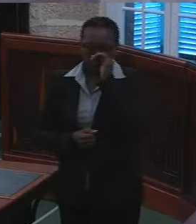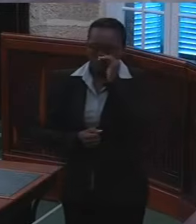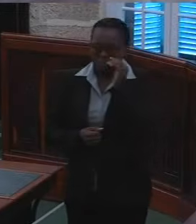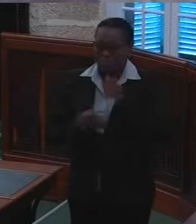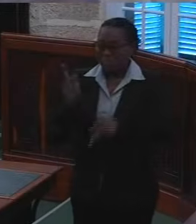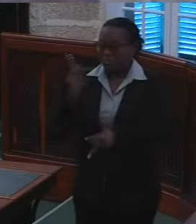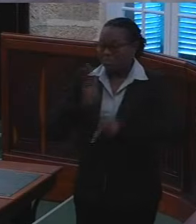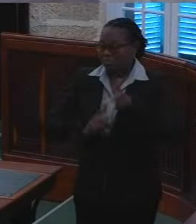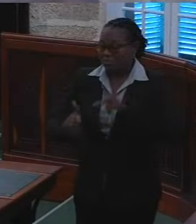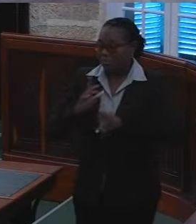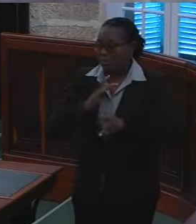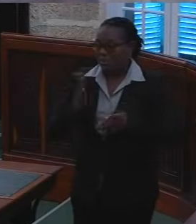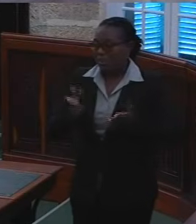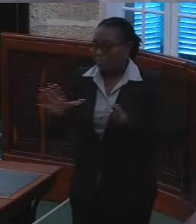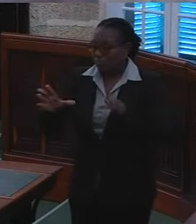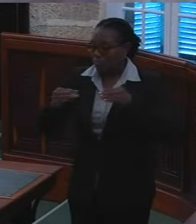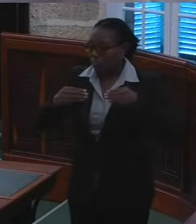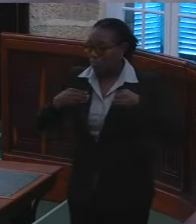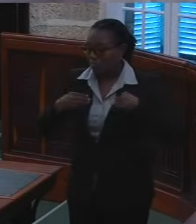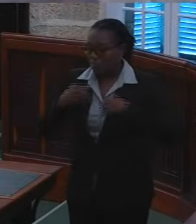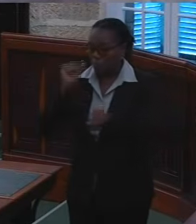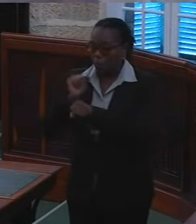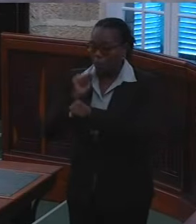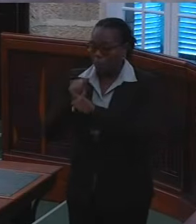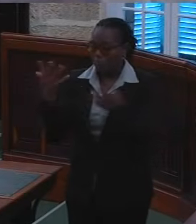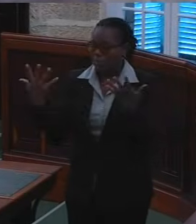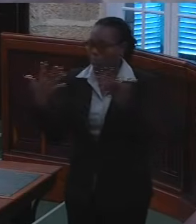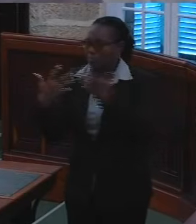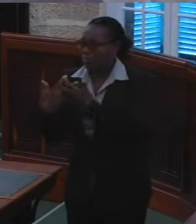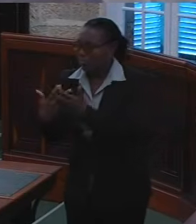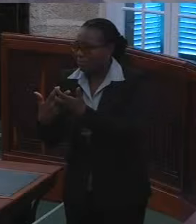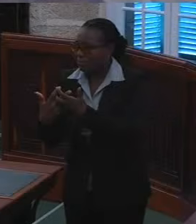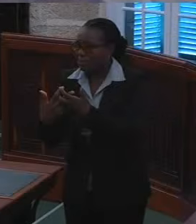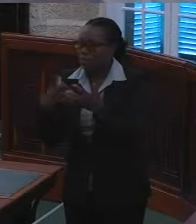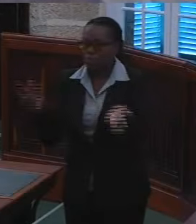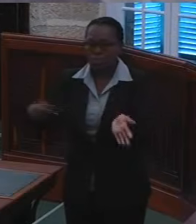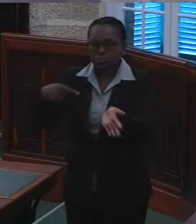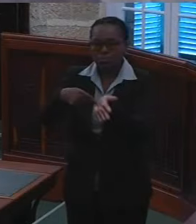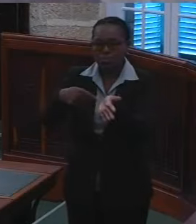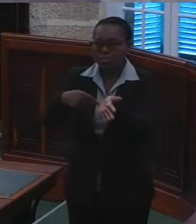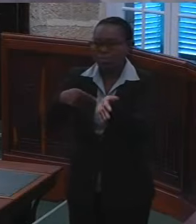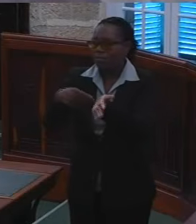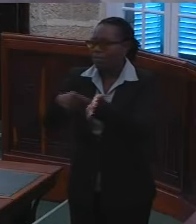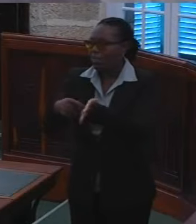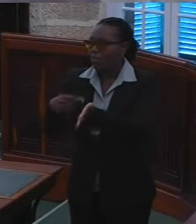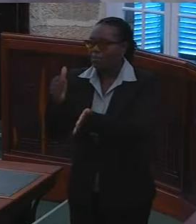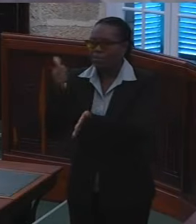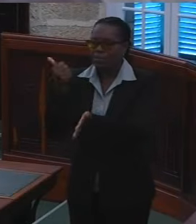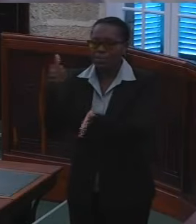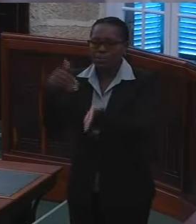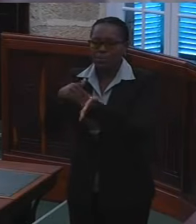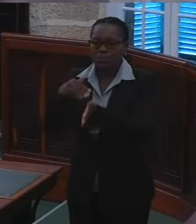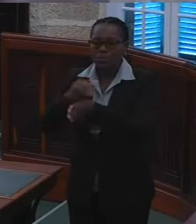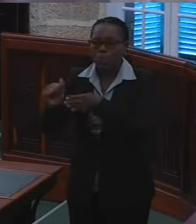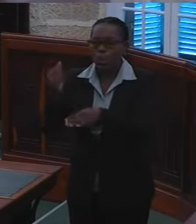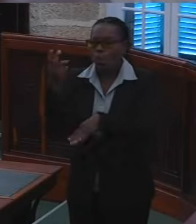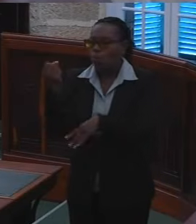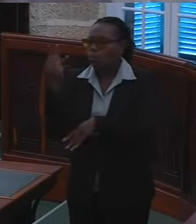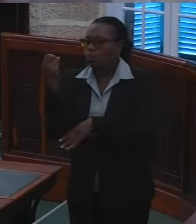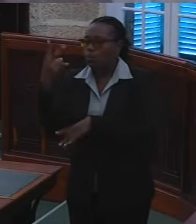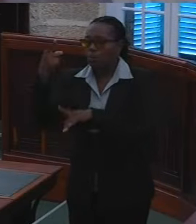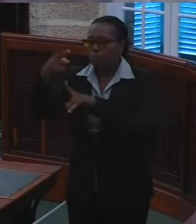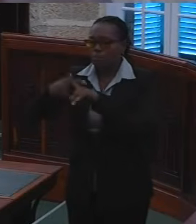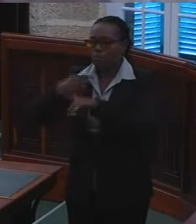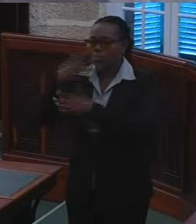is liable again to a fine of up to $10,000 or 12 months imprisonment or both. So you must, if you're providing